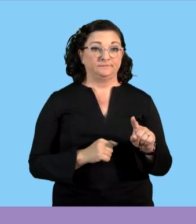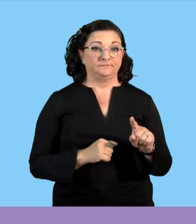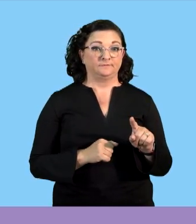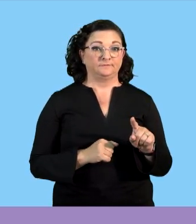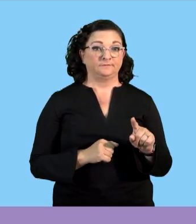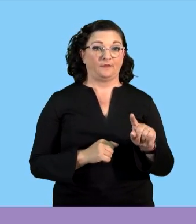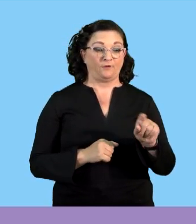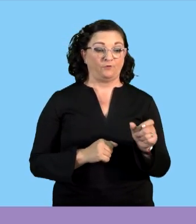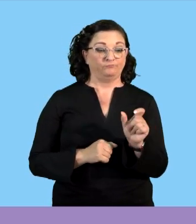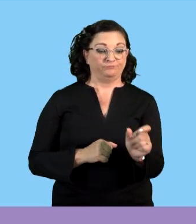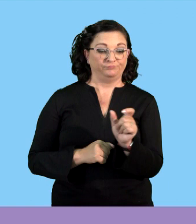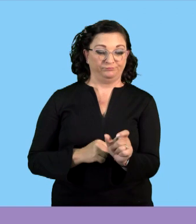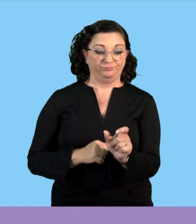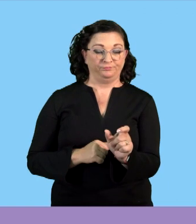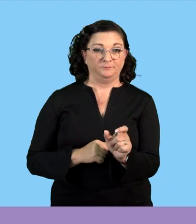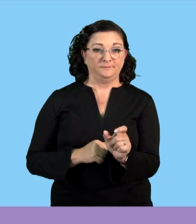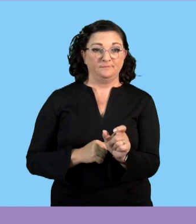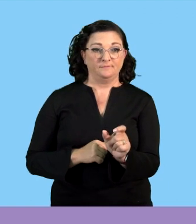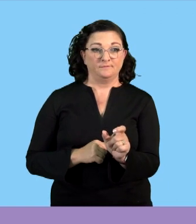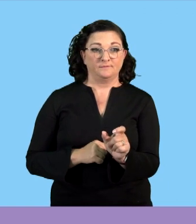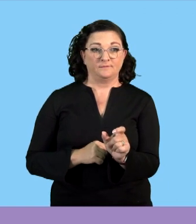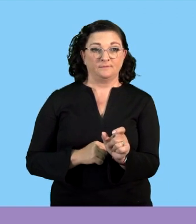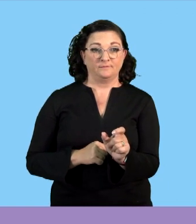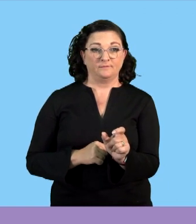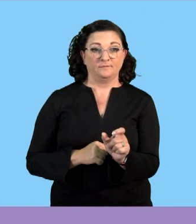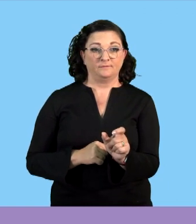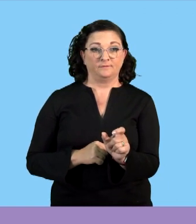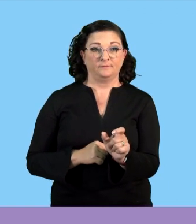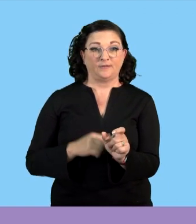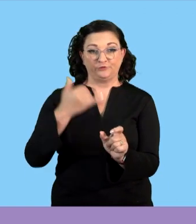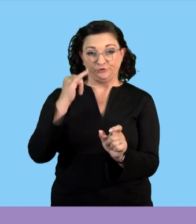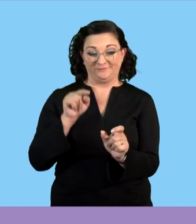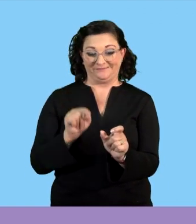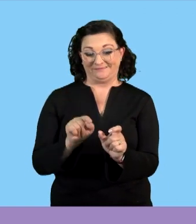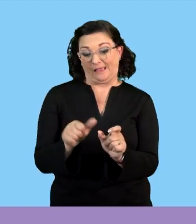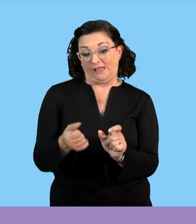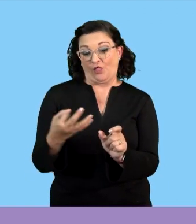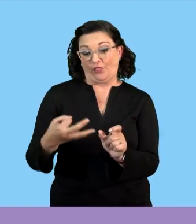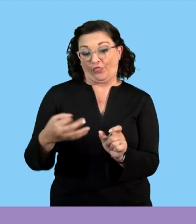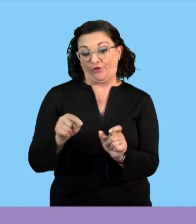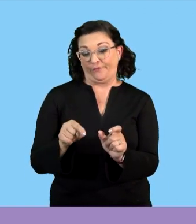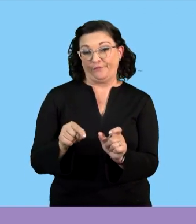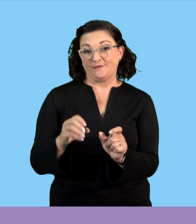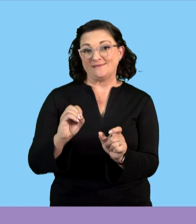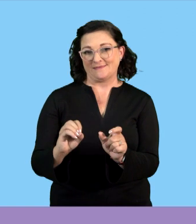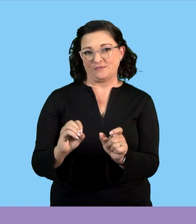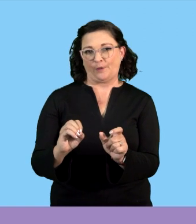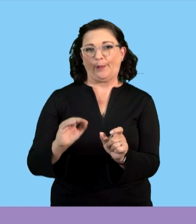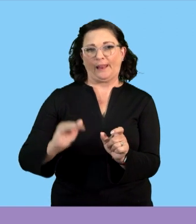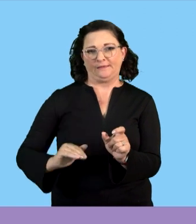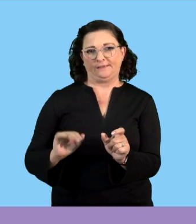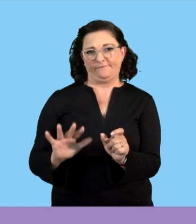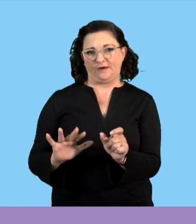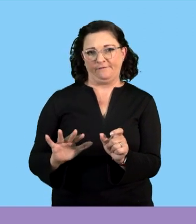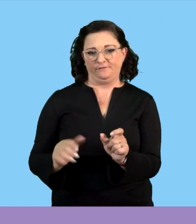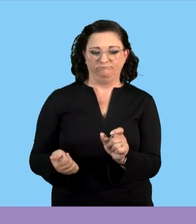places, and we round off, we check the third decimal places or decimal place. It's a 0, so